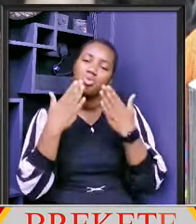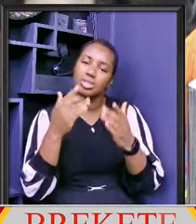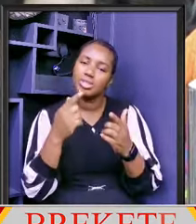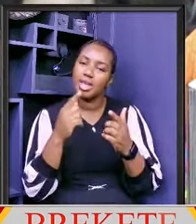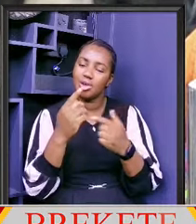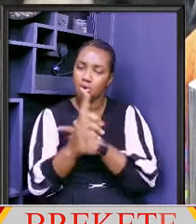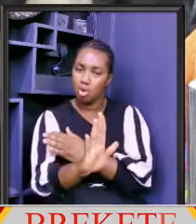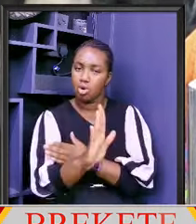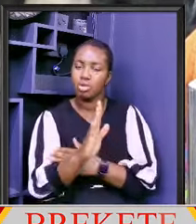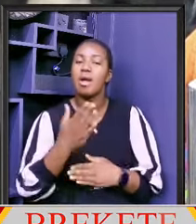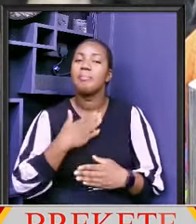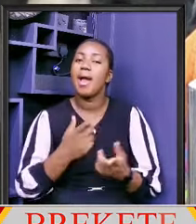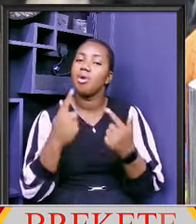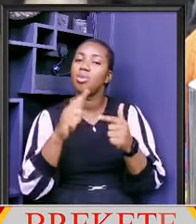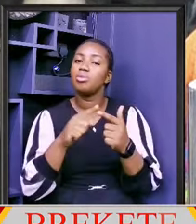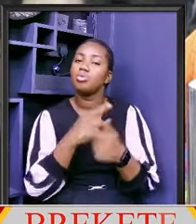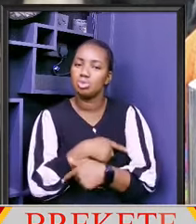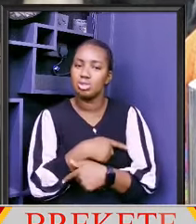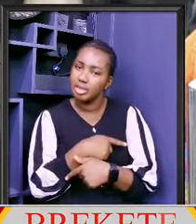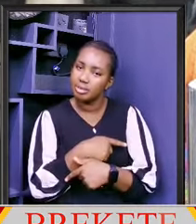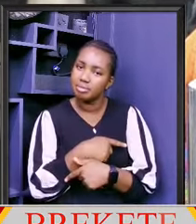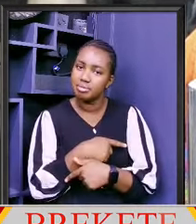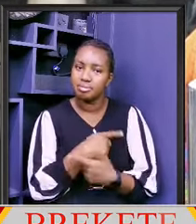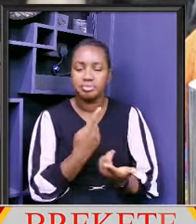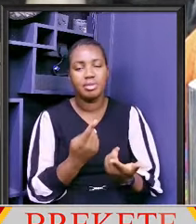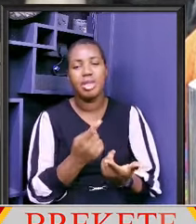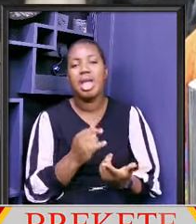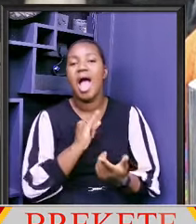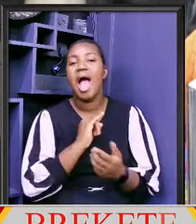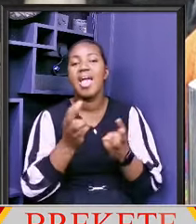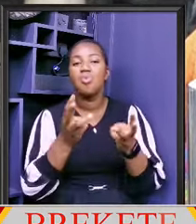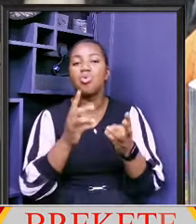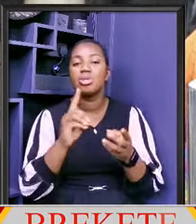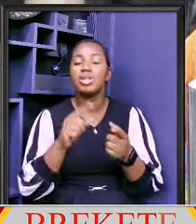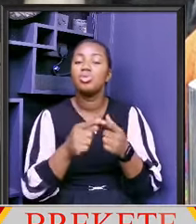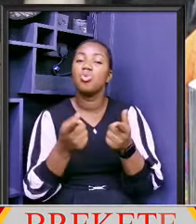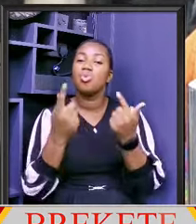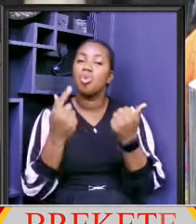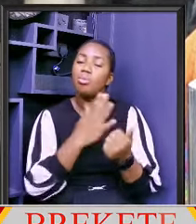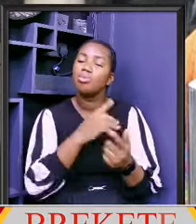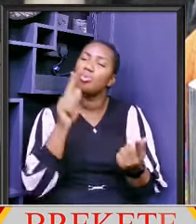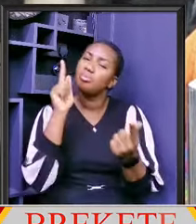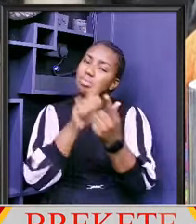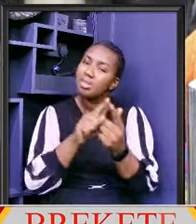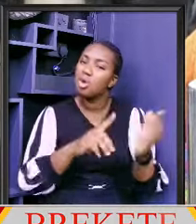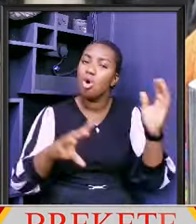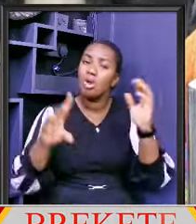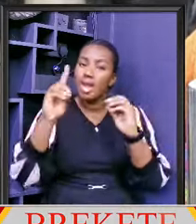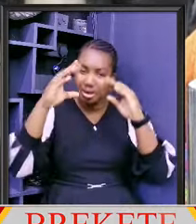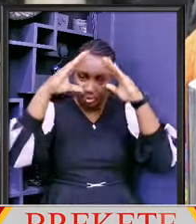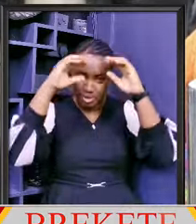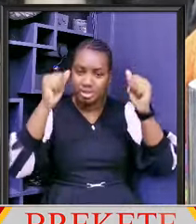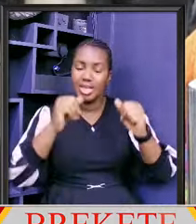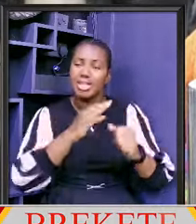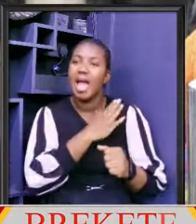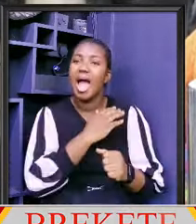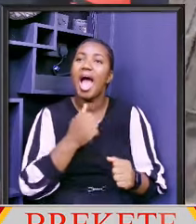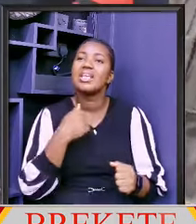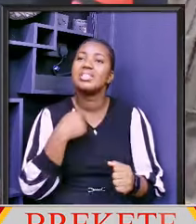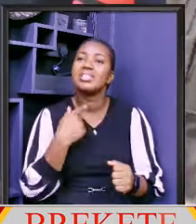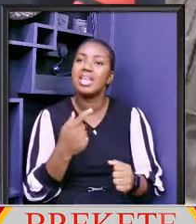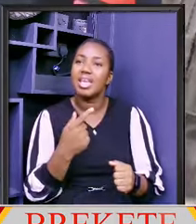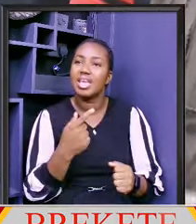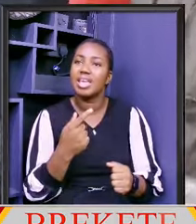today, I cannot say it's unfortunate, but I wanted to come to meet the ordinary president and say, this is what God has done for me. The